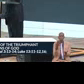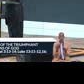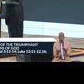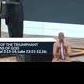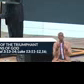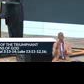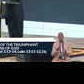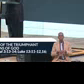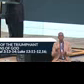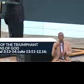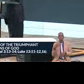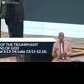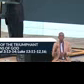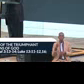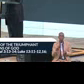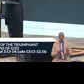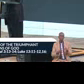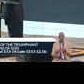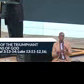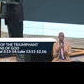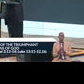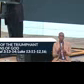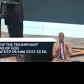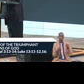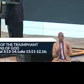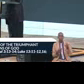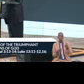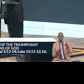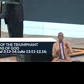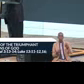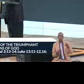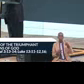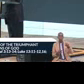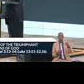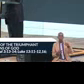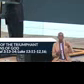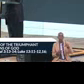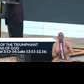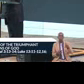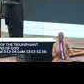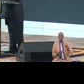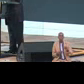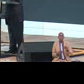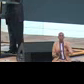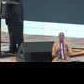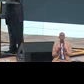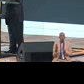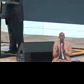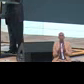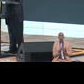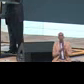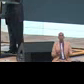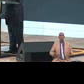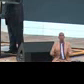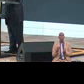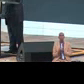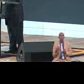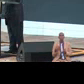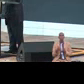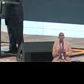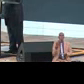might come on the Gentiles through Jesus Christ, that we might receive